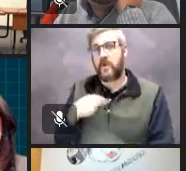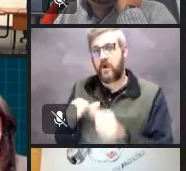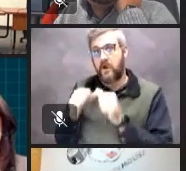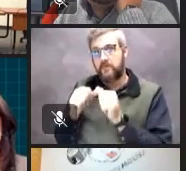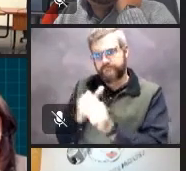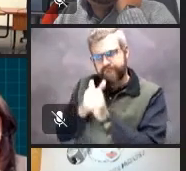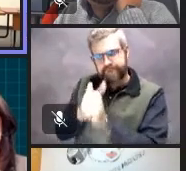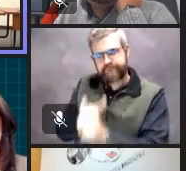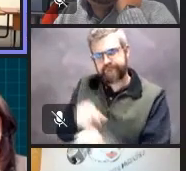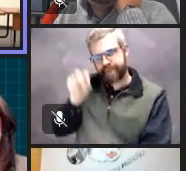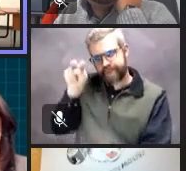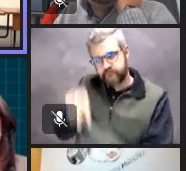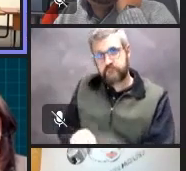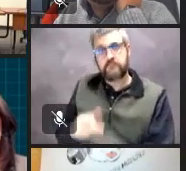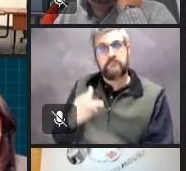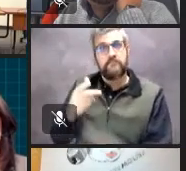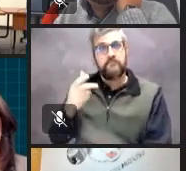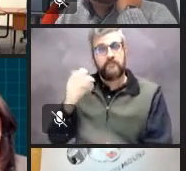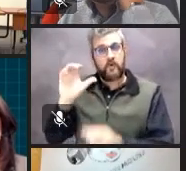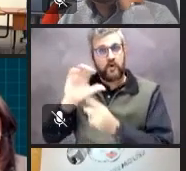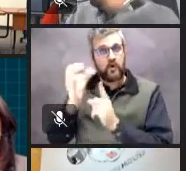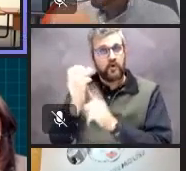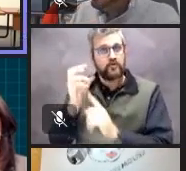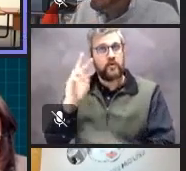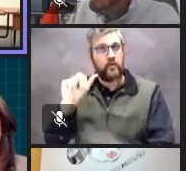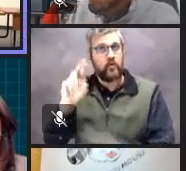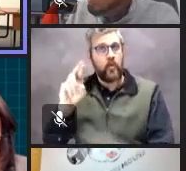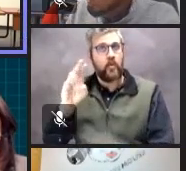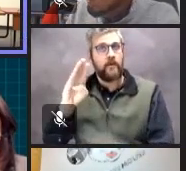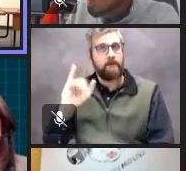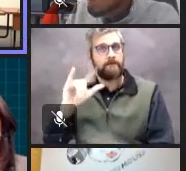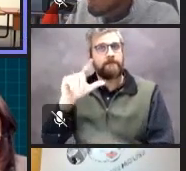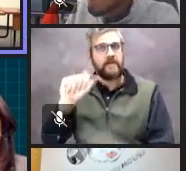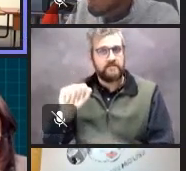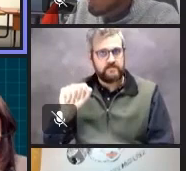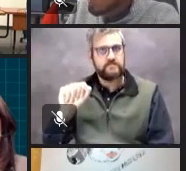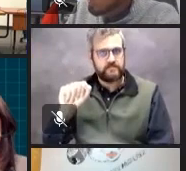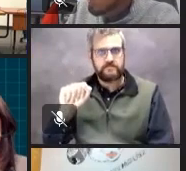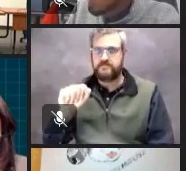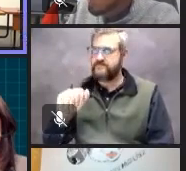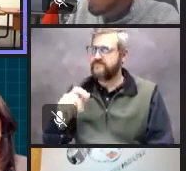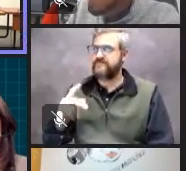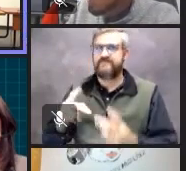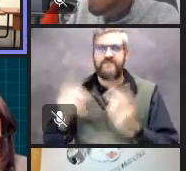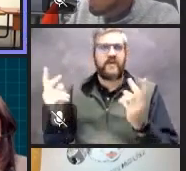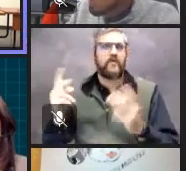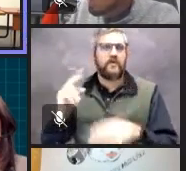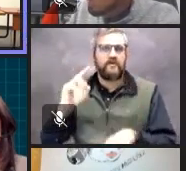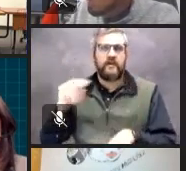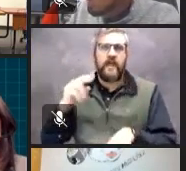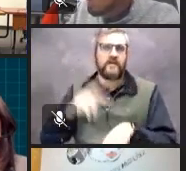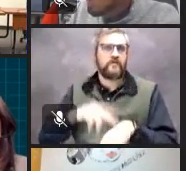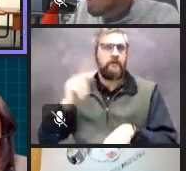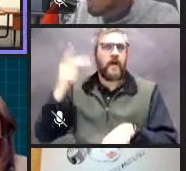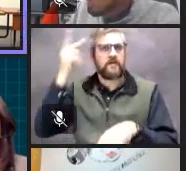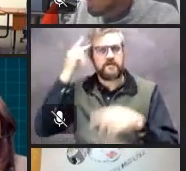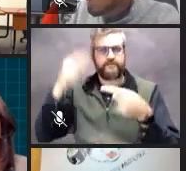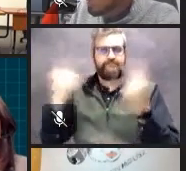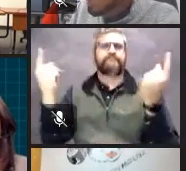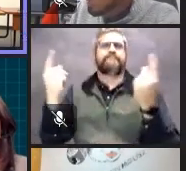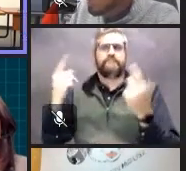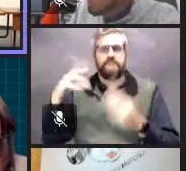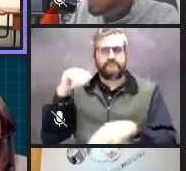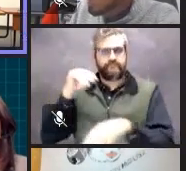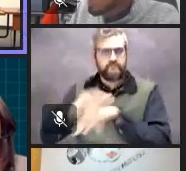we continue to see the culture war bills? And these are the things that are sort of hyper-partisan national politics brought into